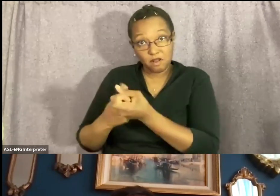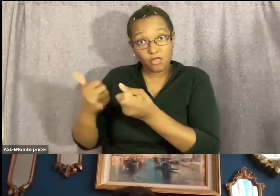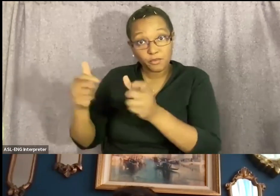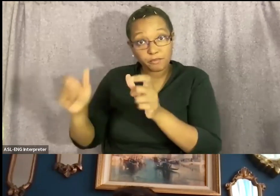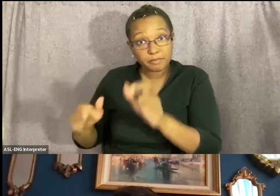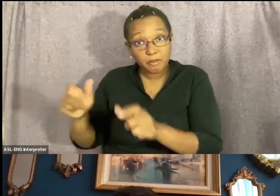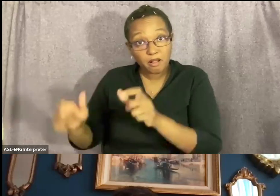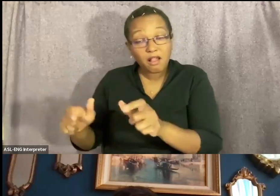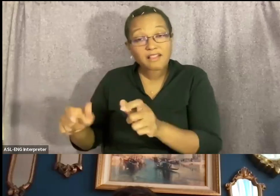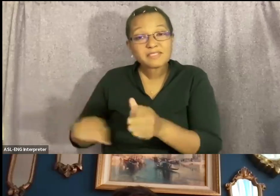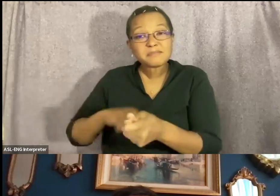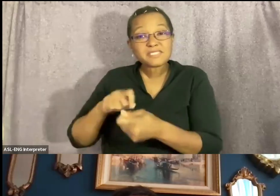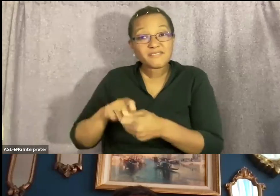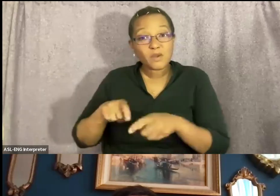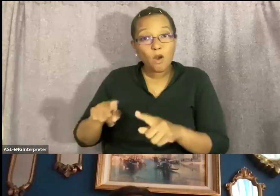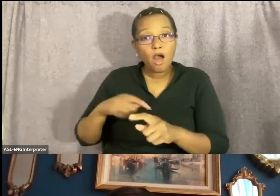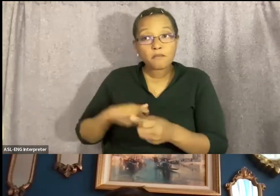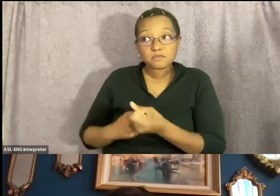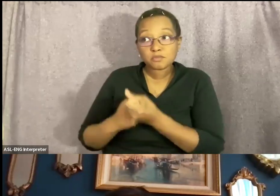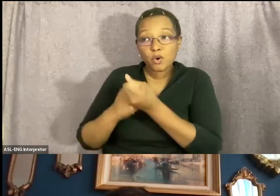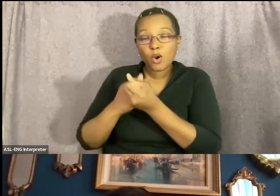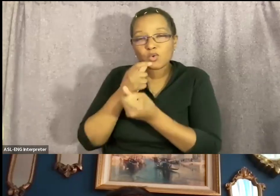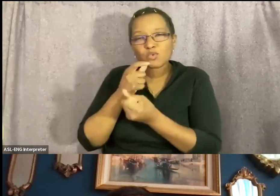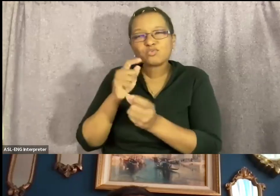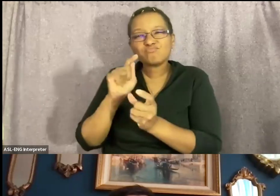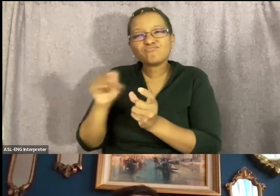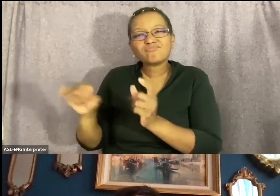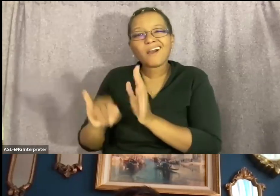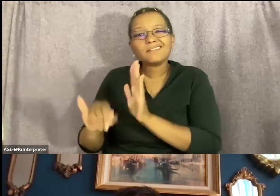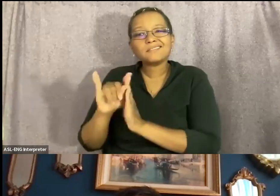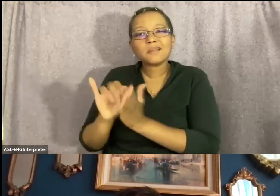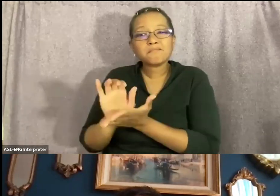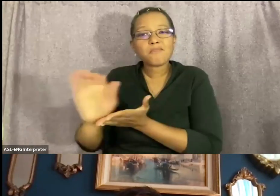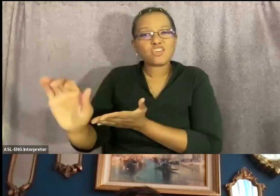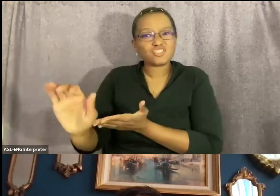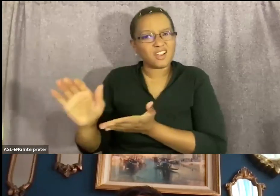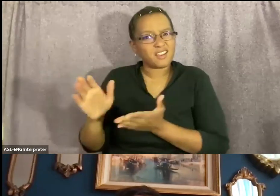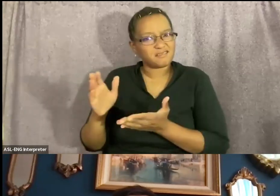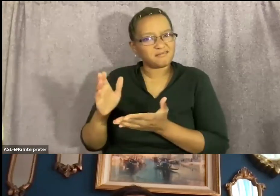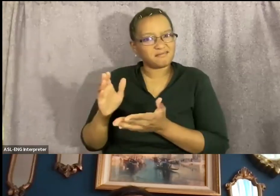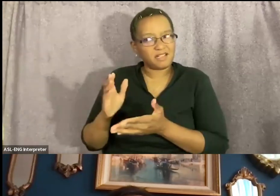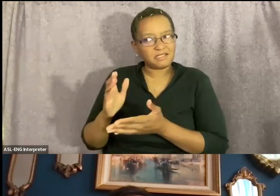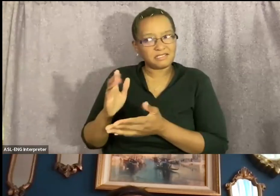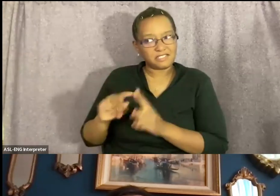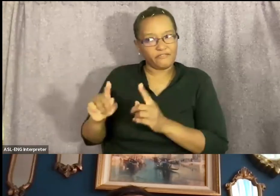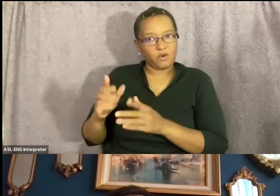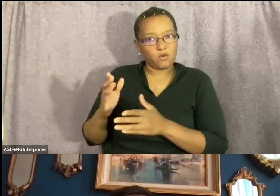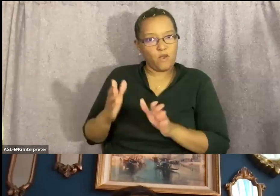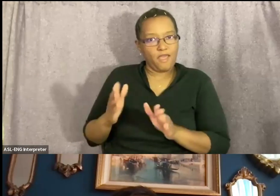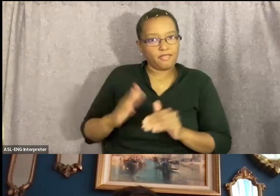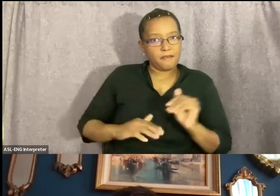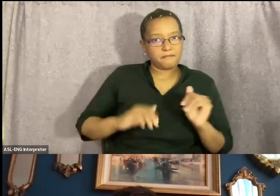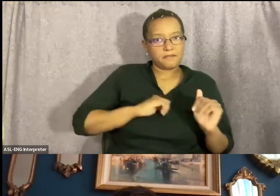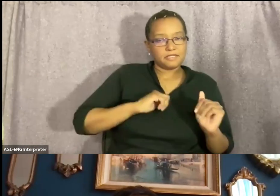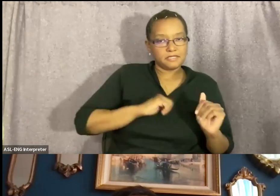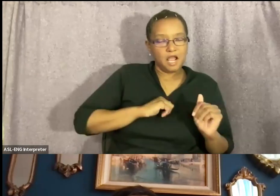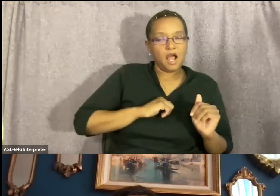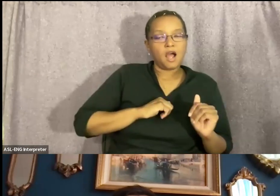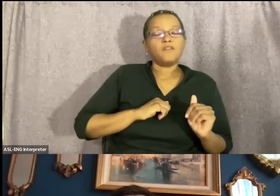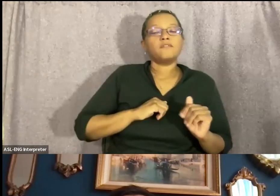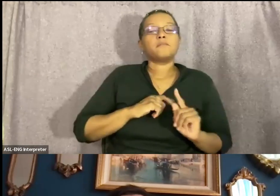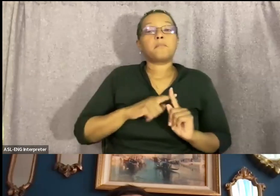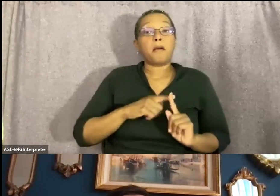this is very vulnerable. The others have mentioned this intimacy of being seen, and being